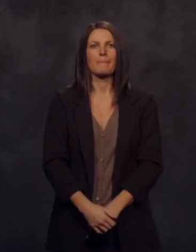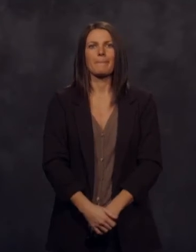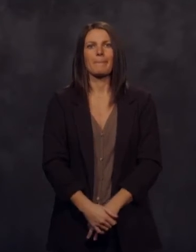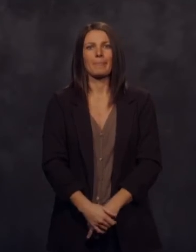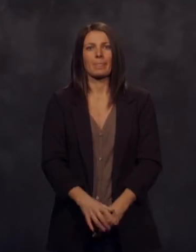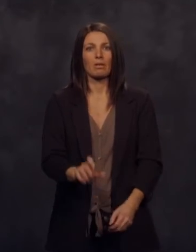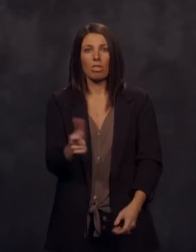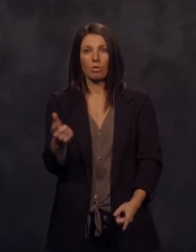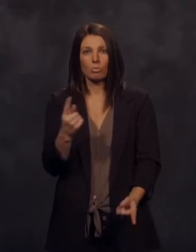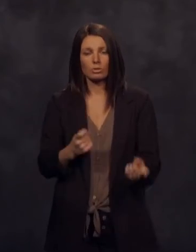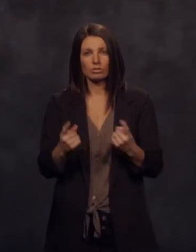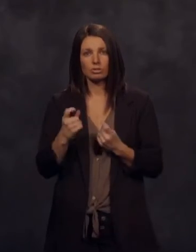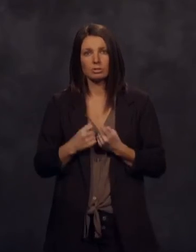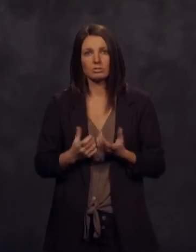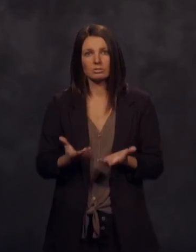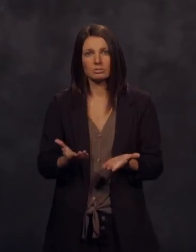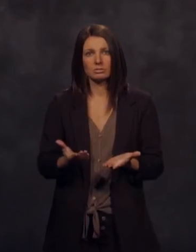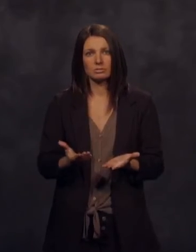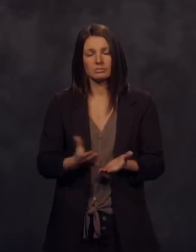Anything else?